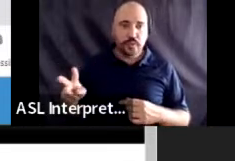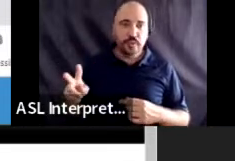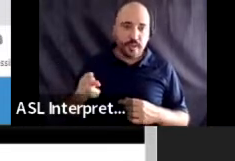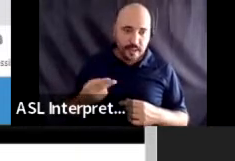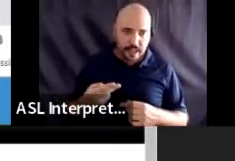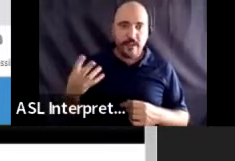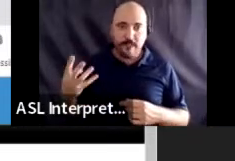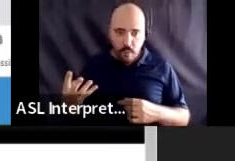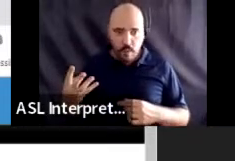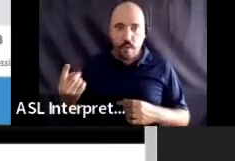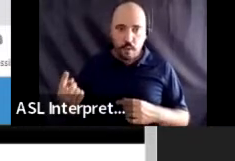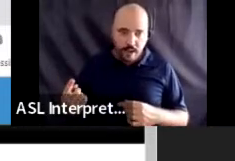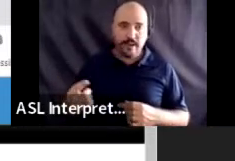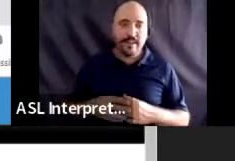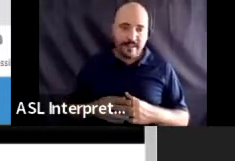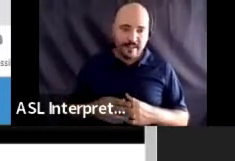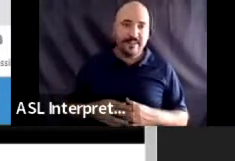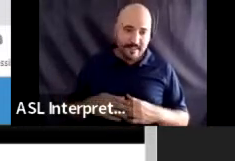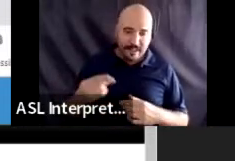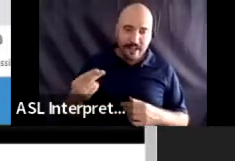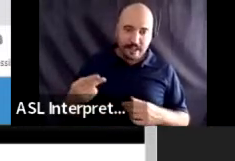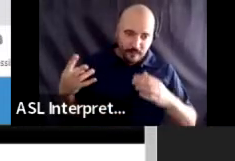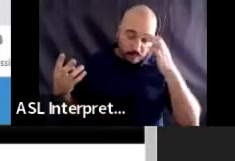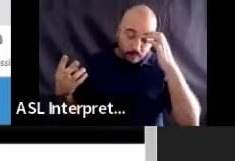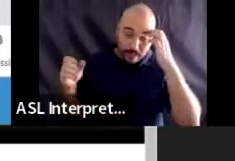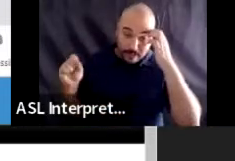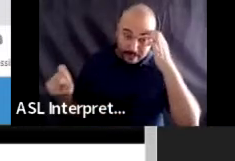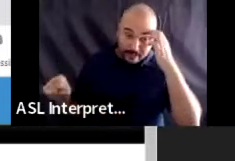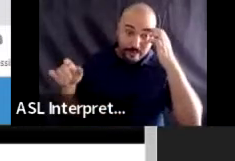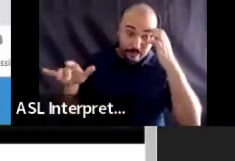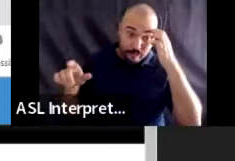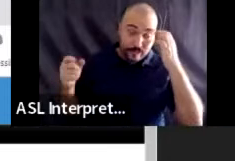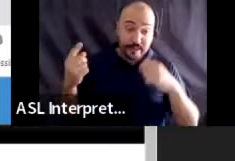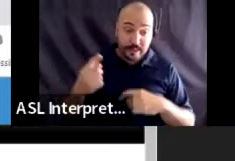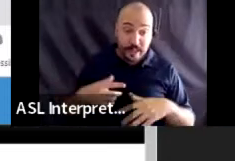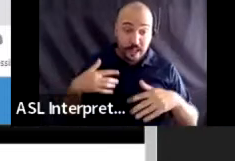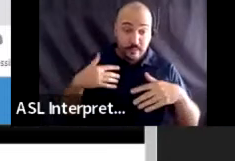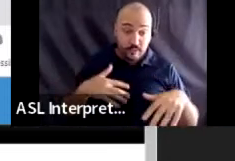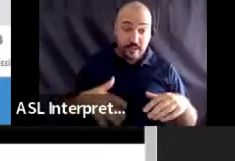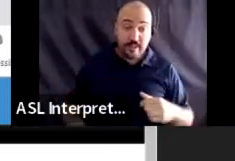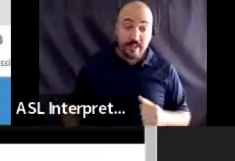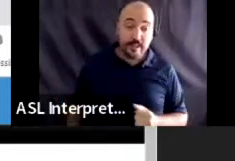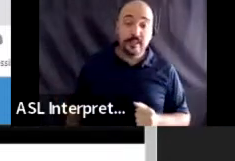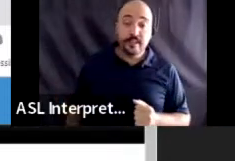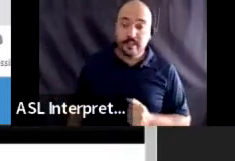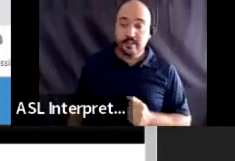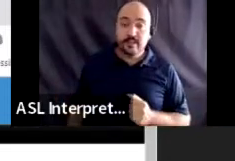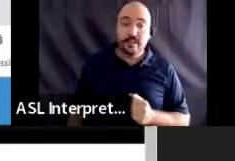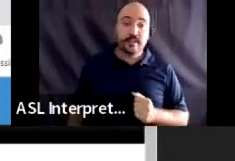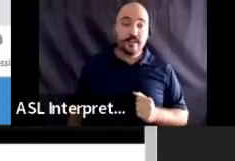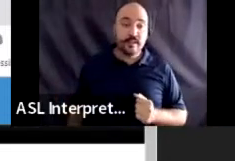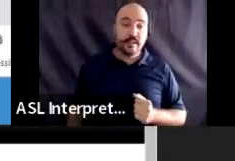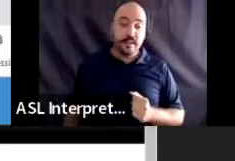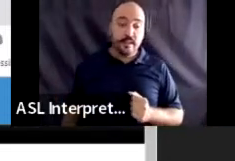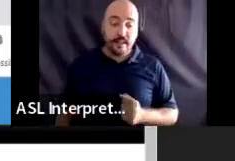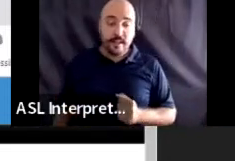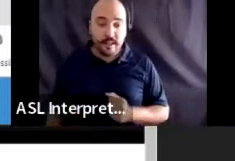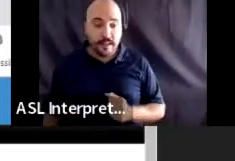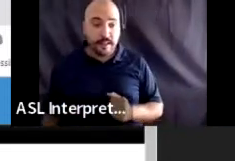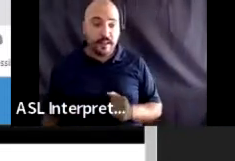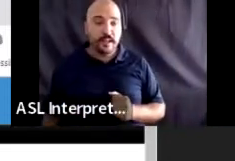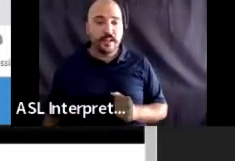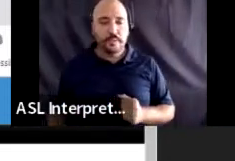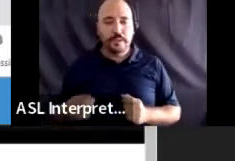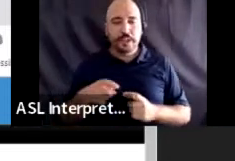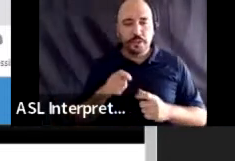level 4-1. which is Heading level 4 St. Patrick's Day. St. Patrick's Day parade. So this is something that we should probably refine when we search